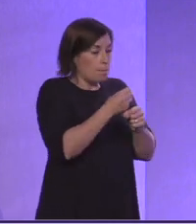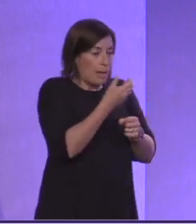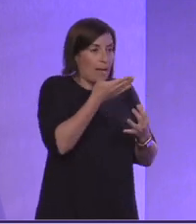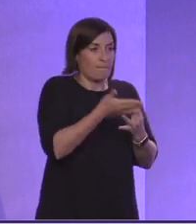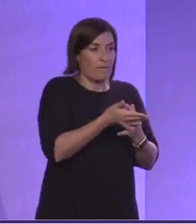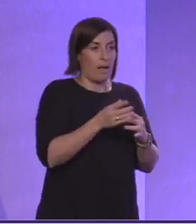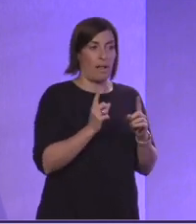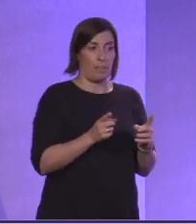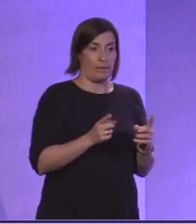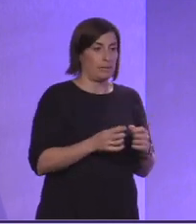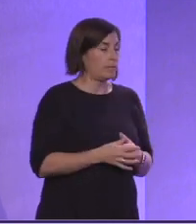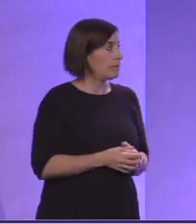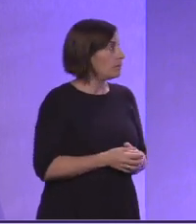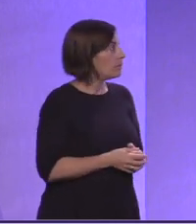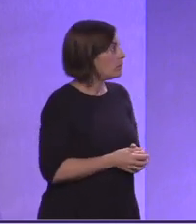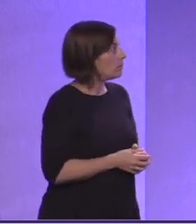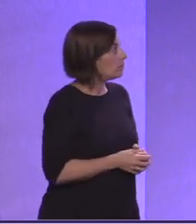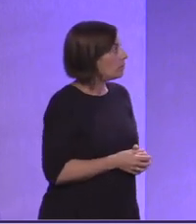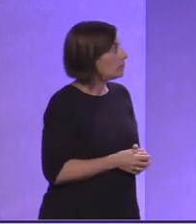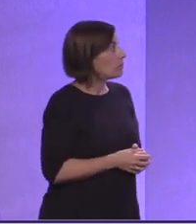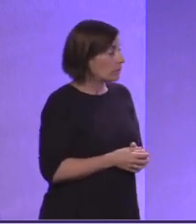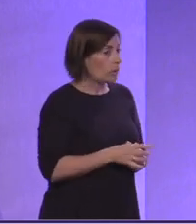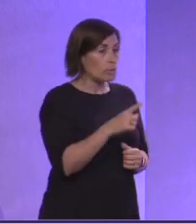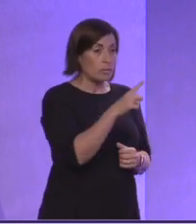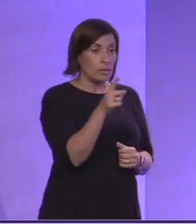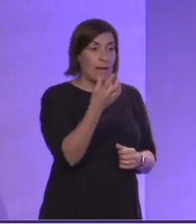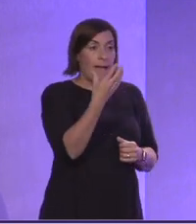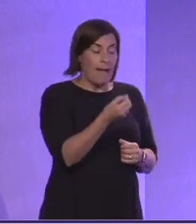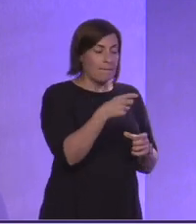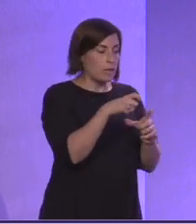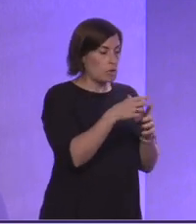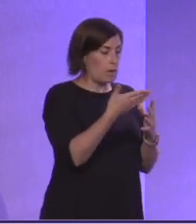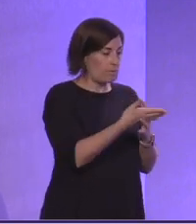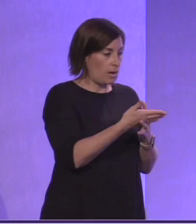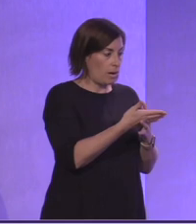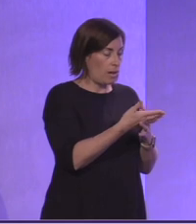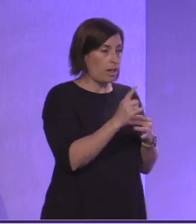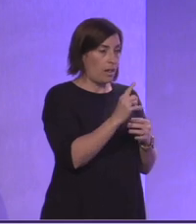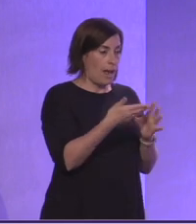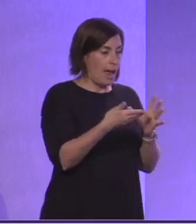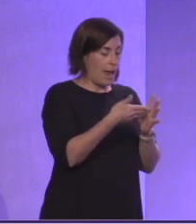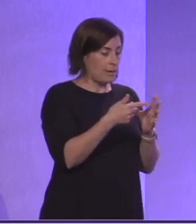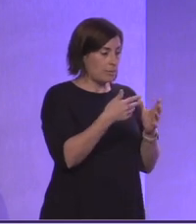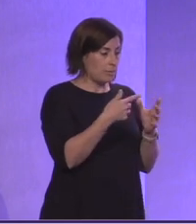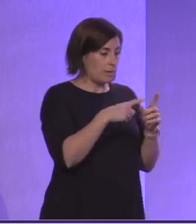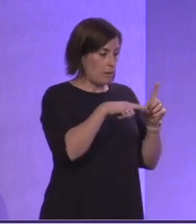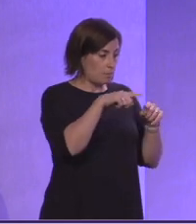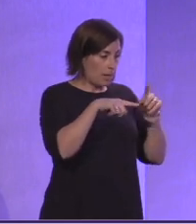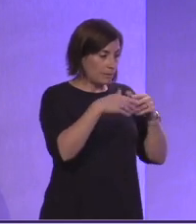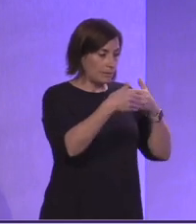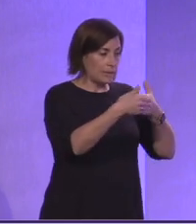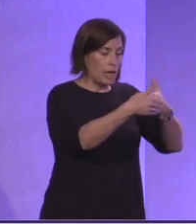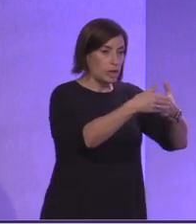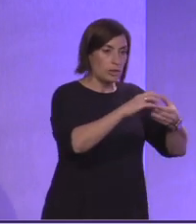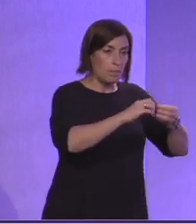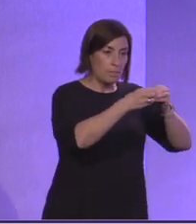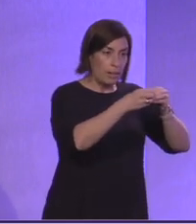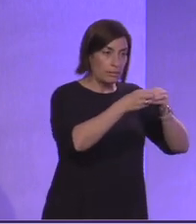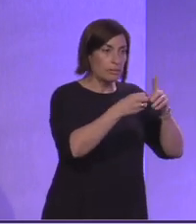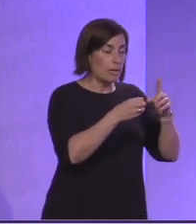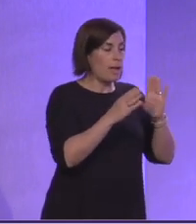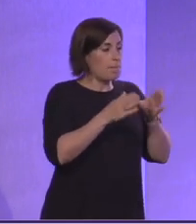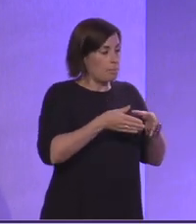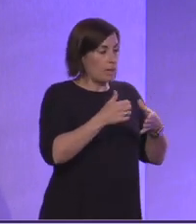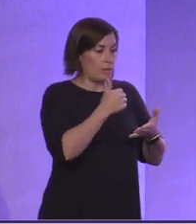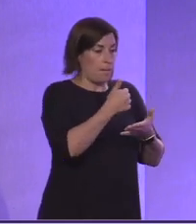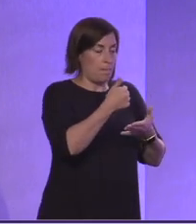what I want to make sure is that the people that do have a Docker file are going to add a Docker file. Right? Multi-stage builds are a thing. We really have to start embracing this.